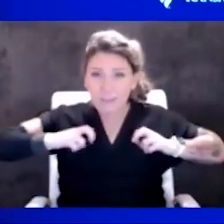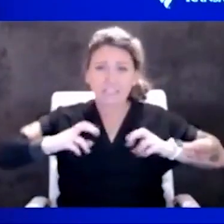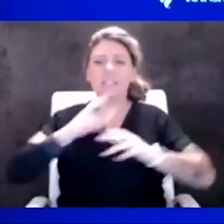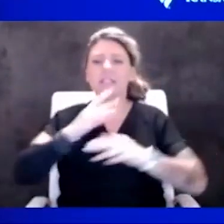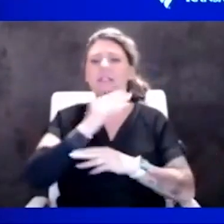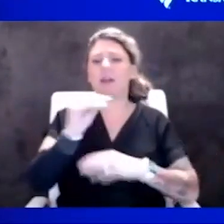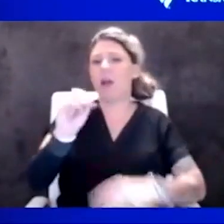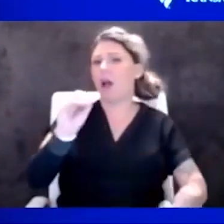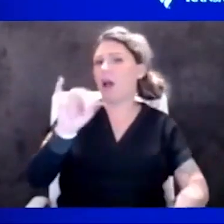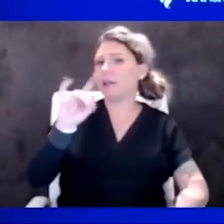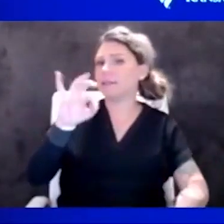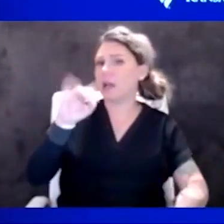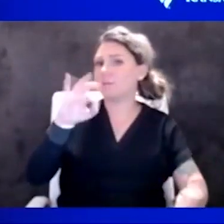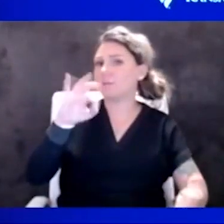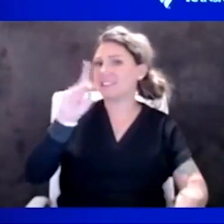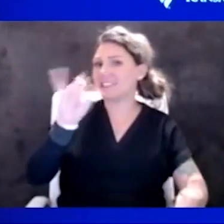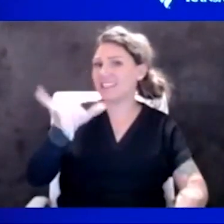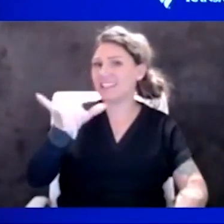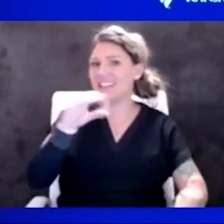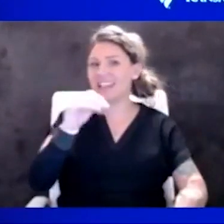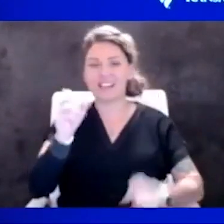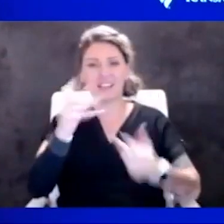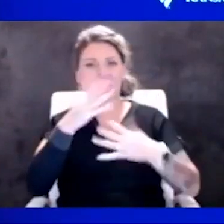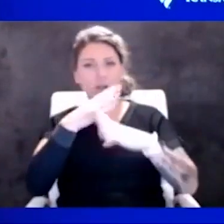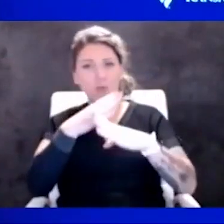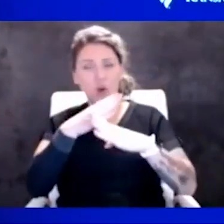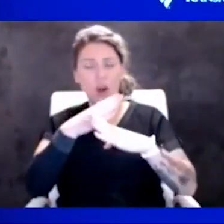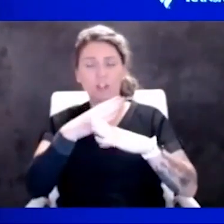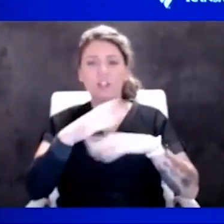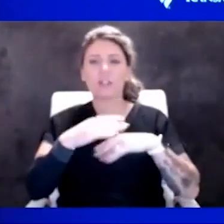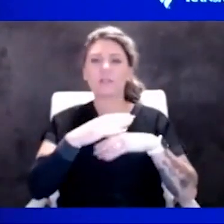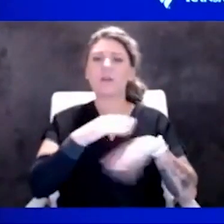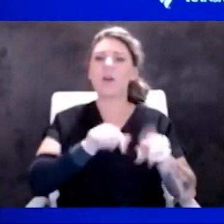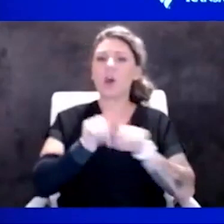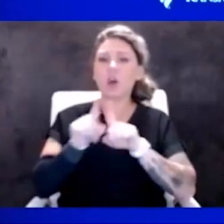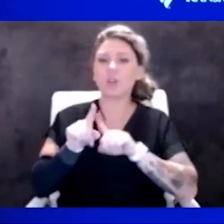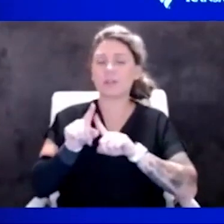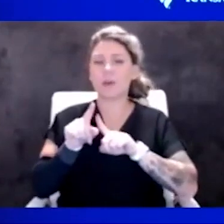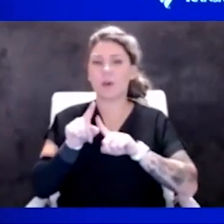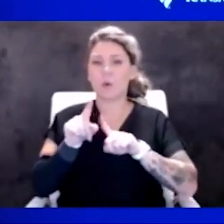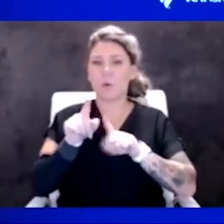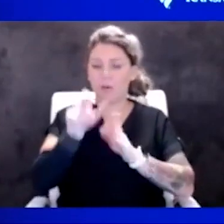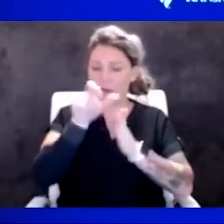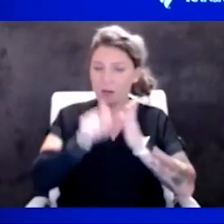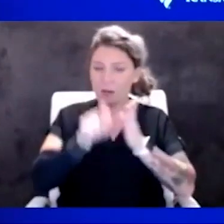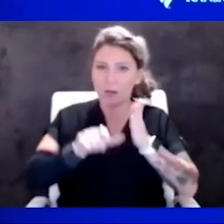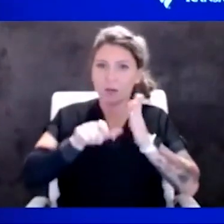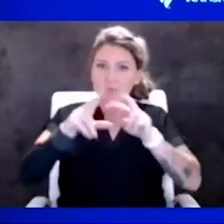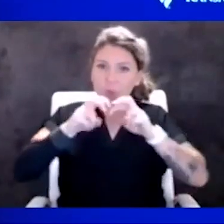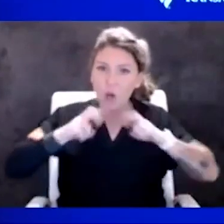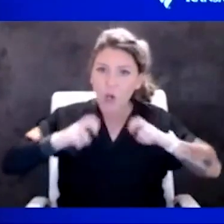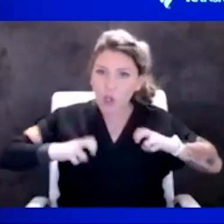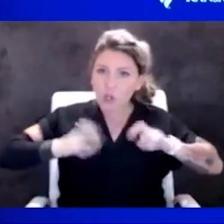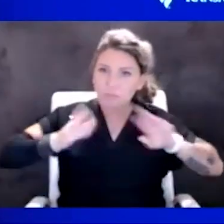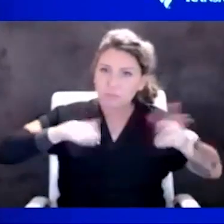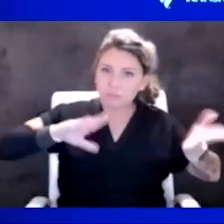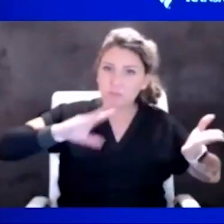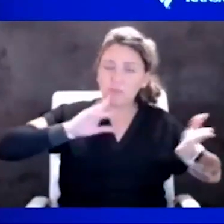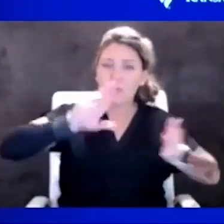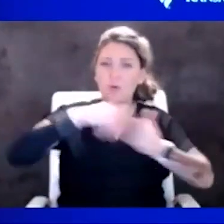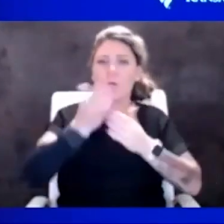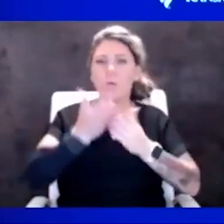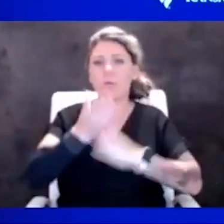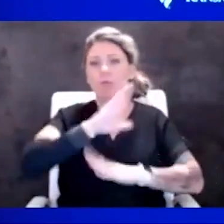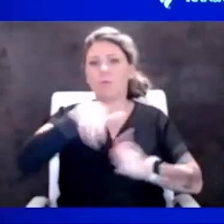has taken a lot of precautions, I think, as have autopsy groups all around the nation. But we also know, and